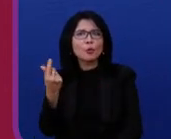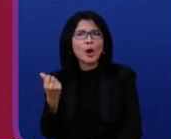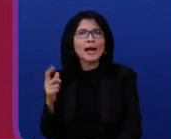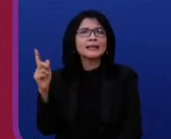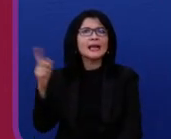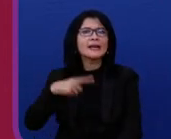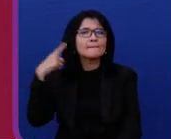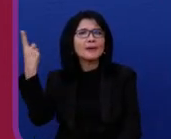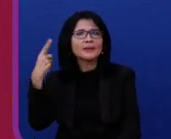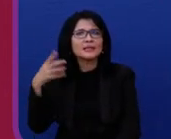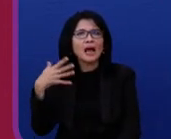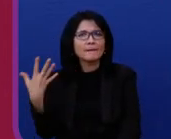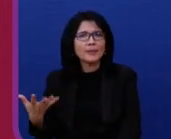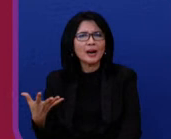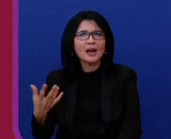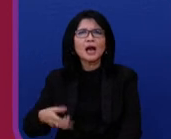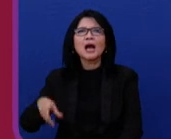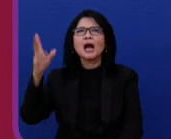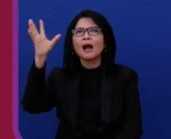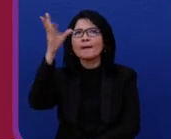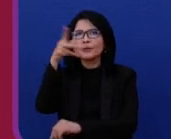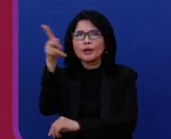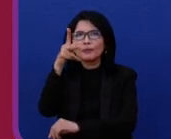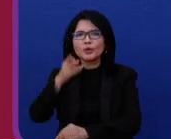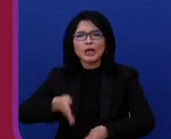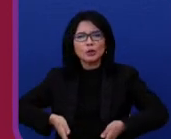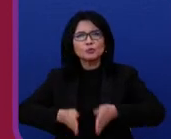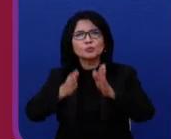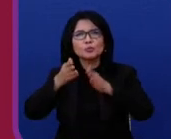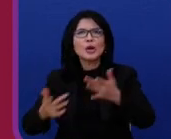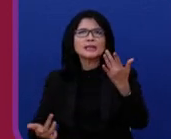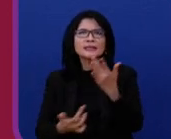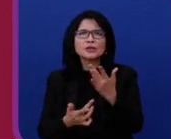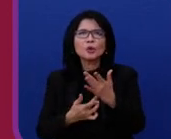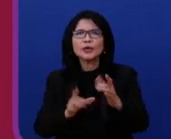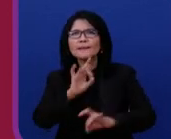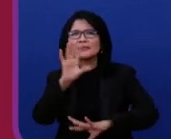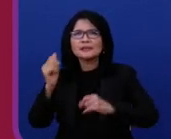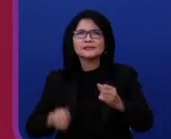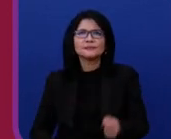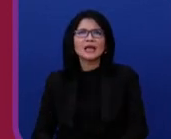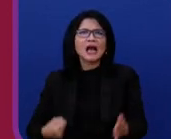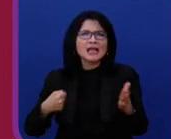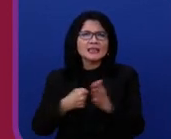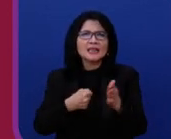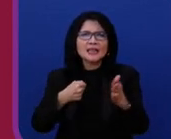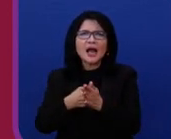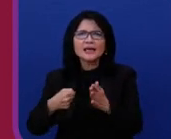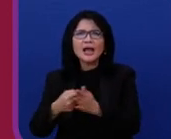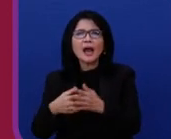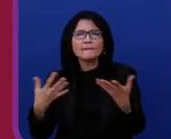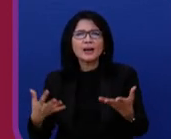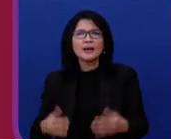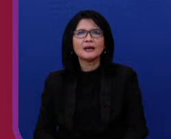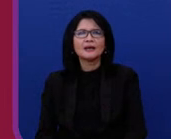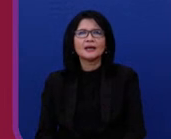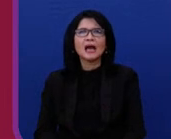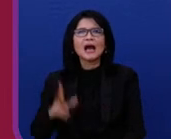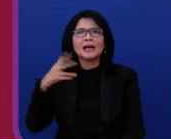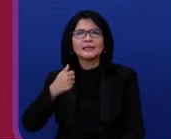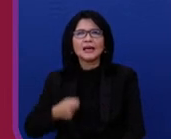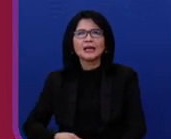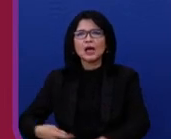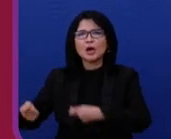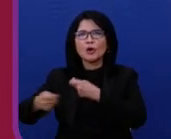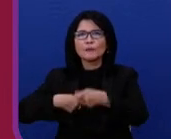letifer Project one of the obstacles one of the challenge is always about Project preparation Shoulders wife for